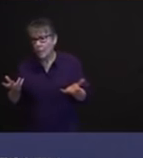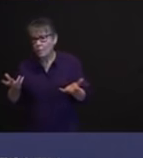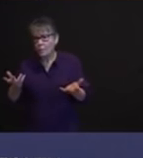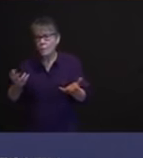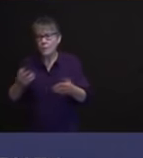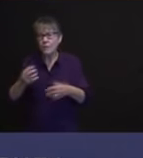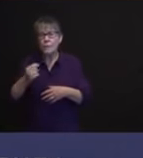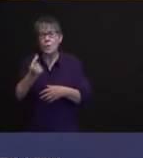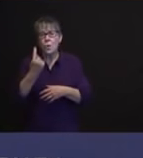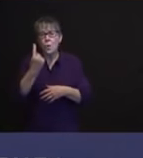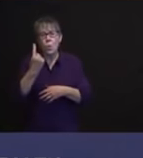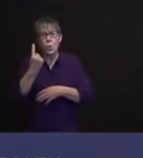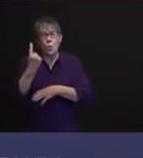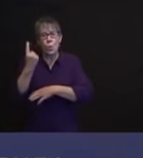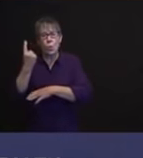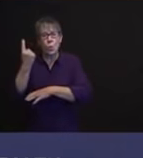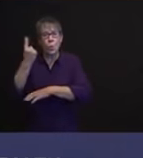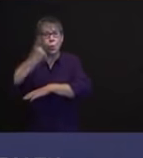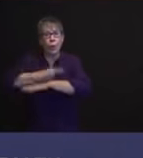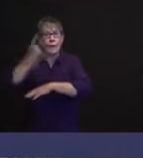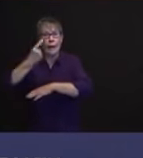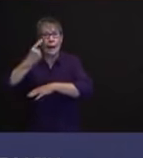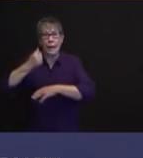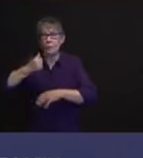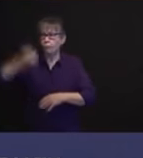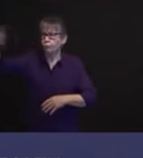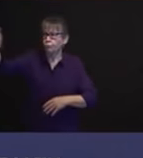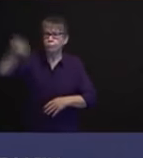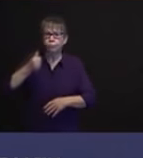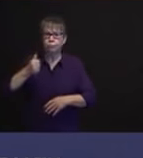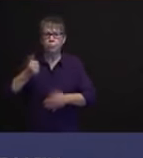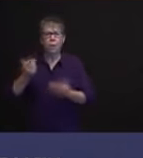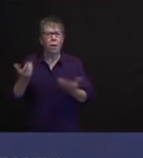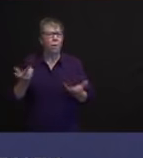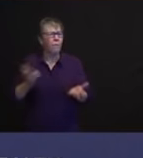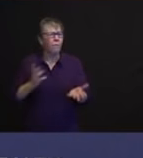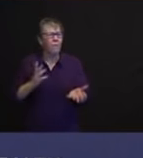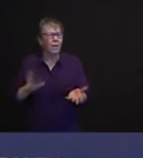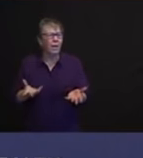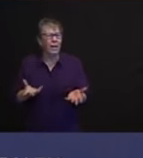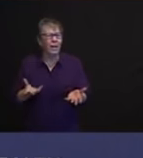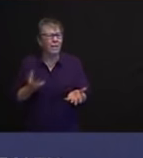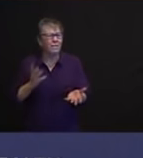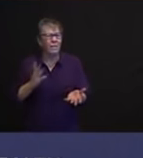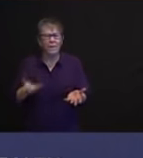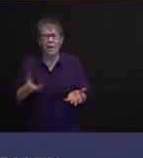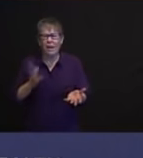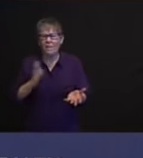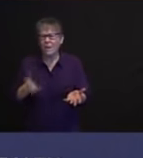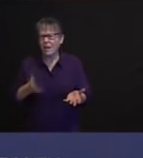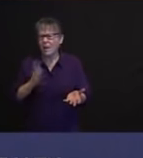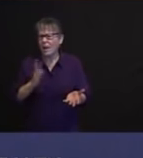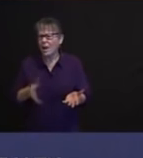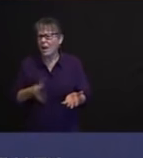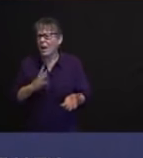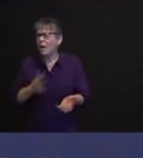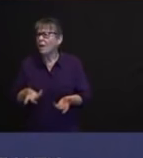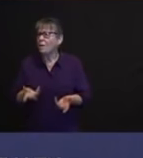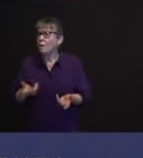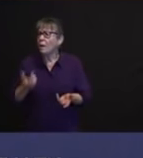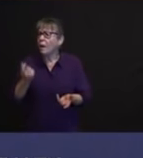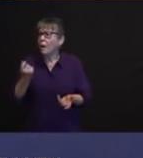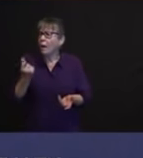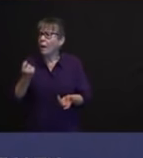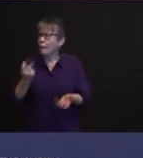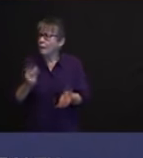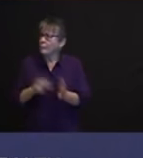That doesn't mean we want you to be letting your hair down and being flagrantly afoul of our